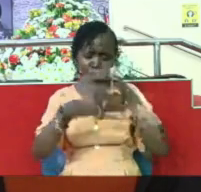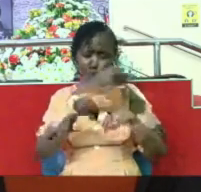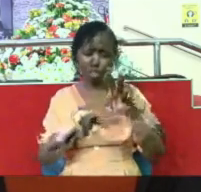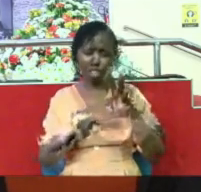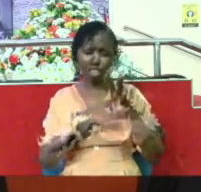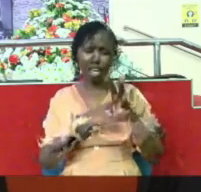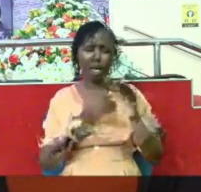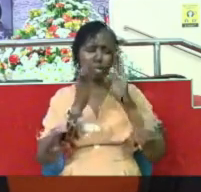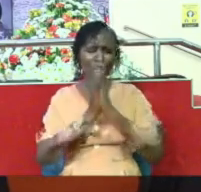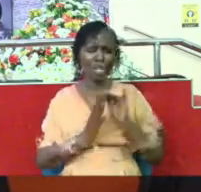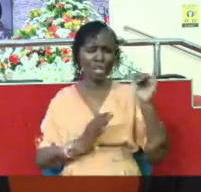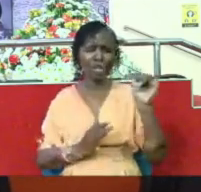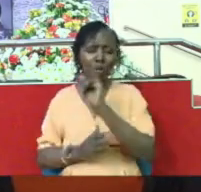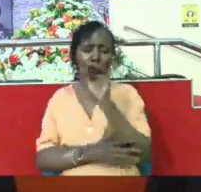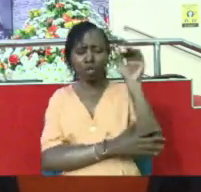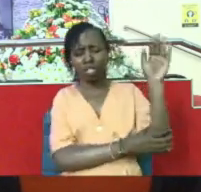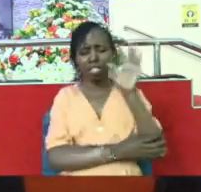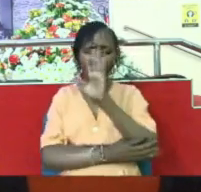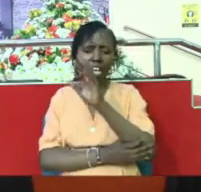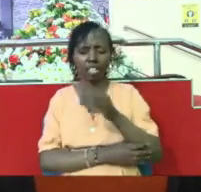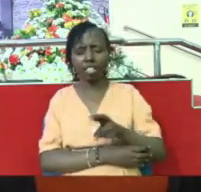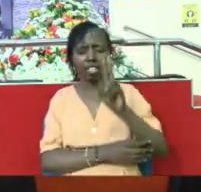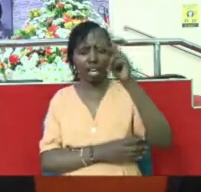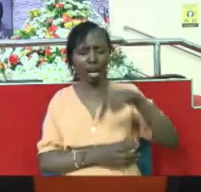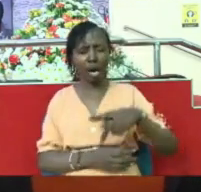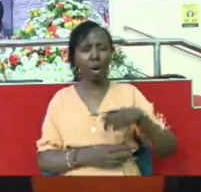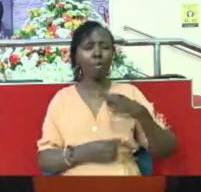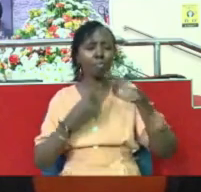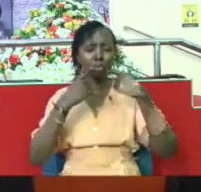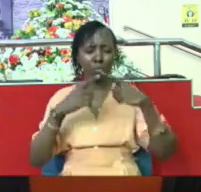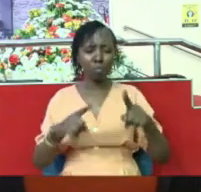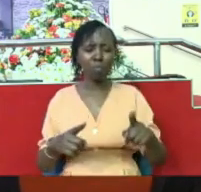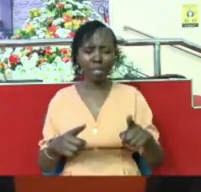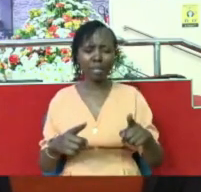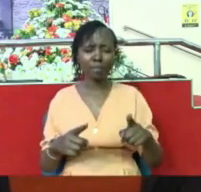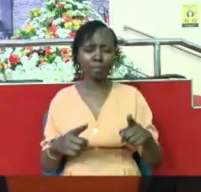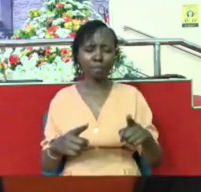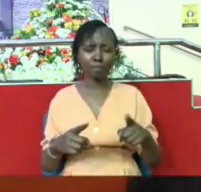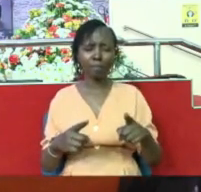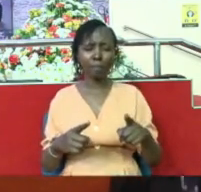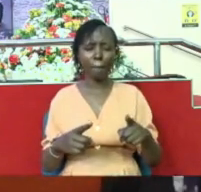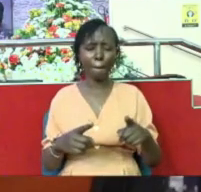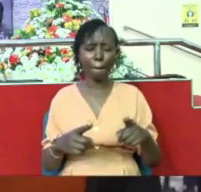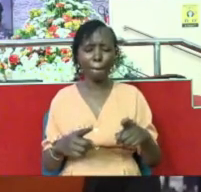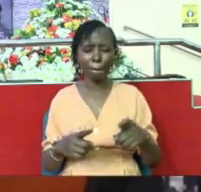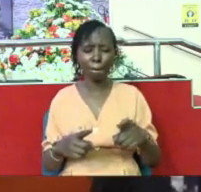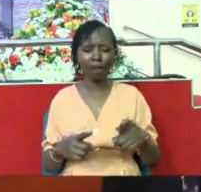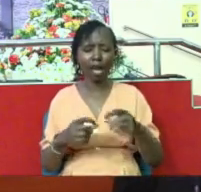hands, we want to speak the breakthrough to locate them in the name of